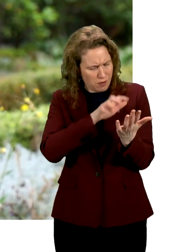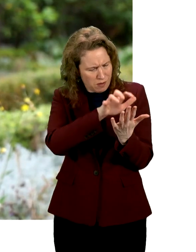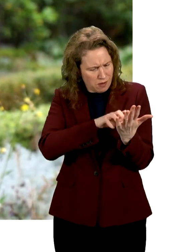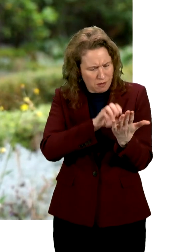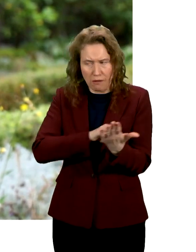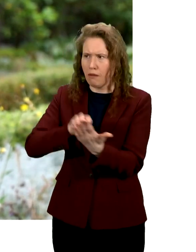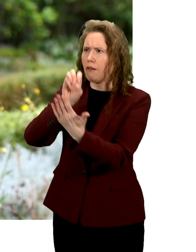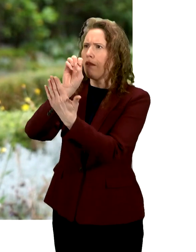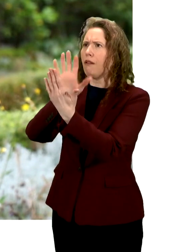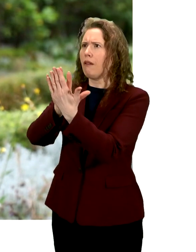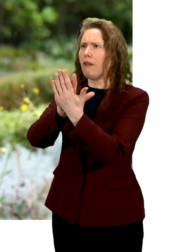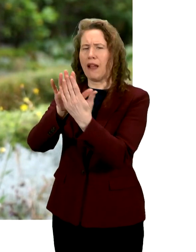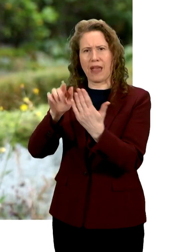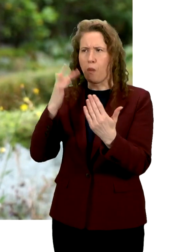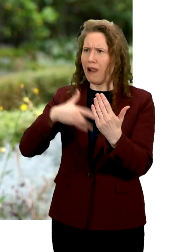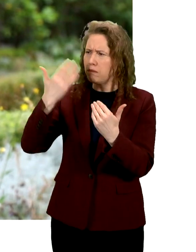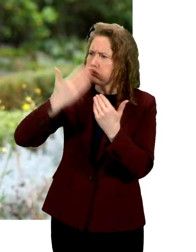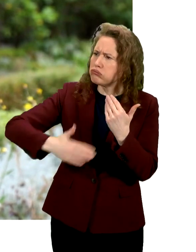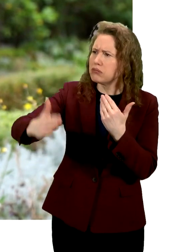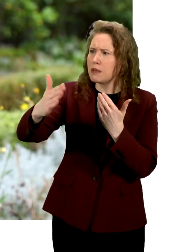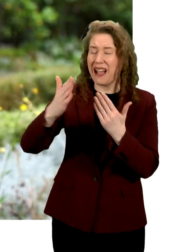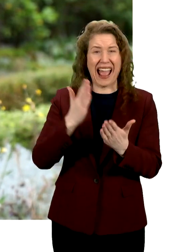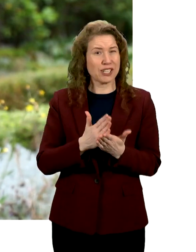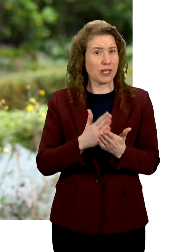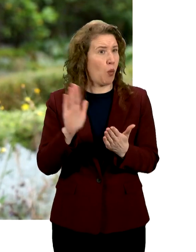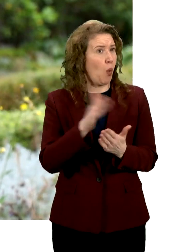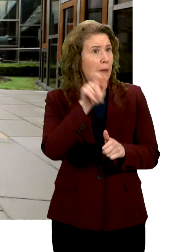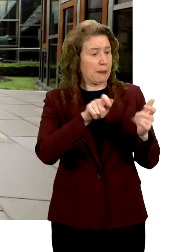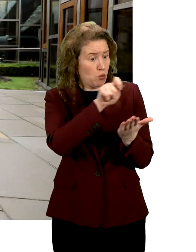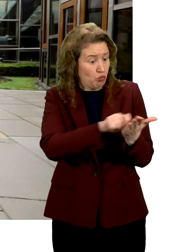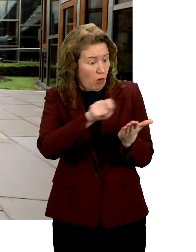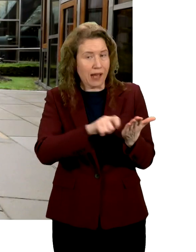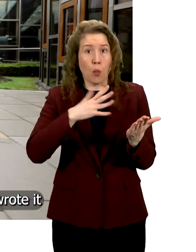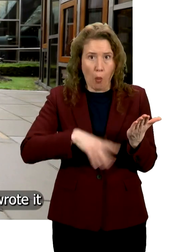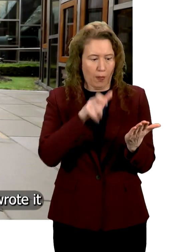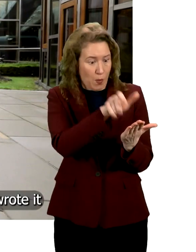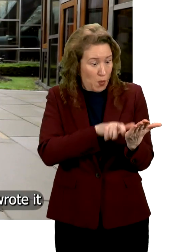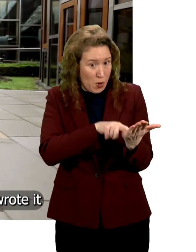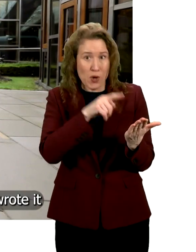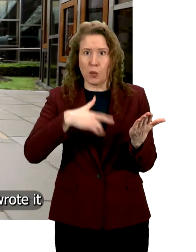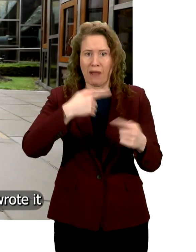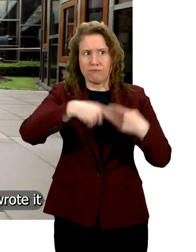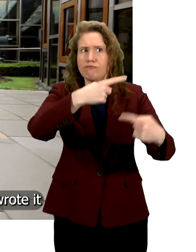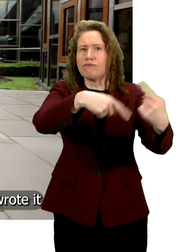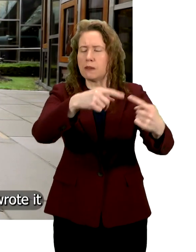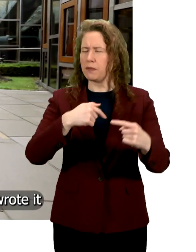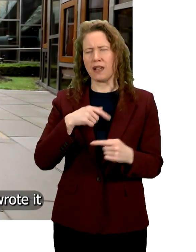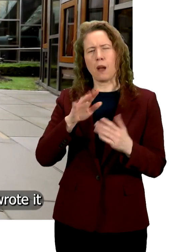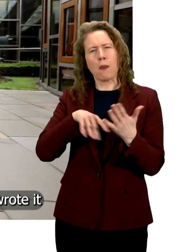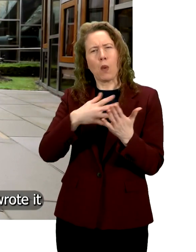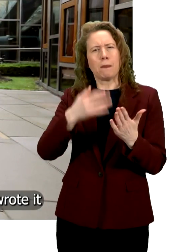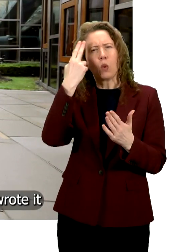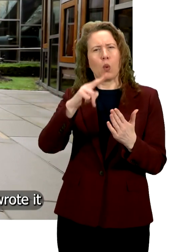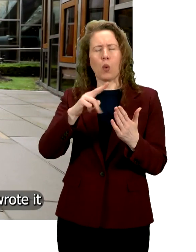you, but in a sense, that's every writer's dream. In my country, I wrote, it's a very